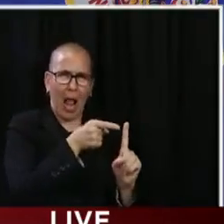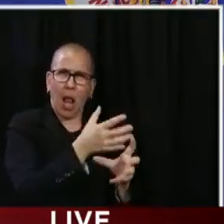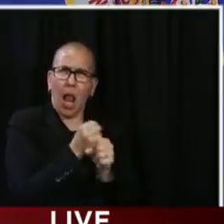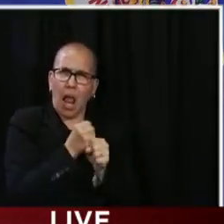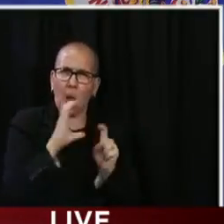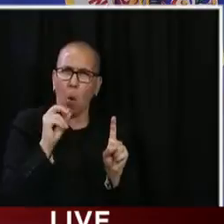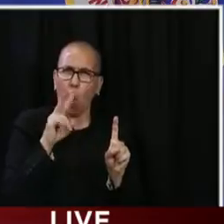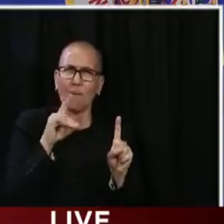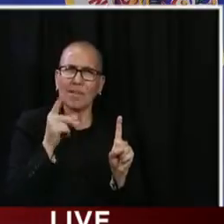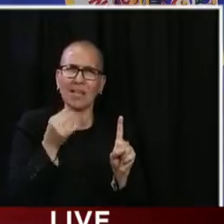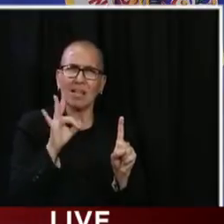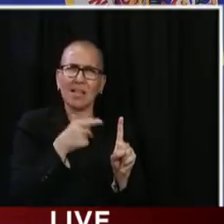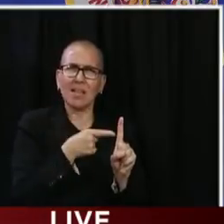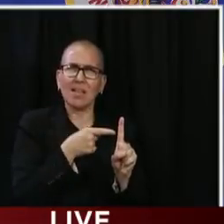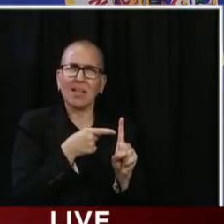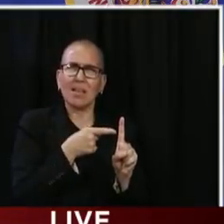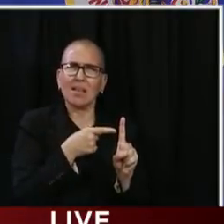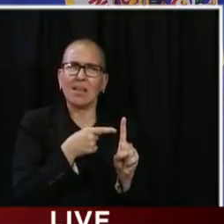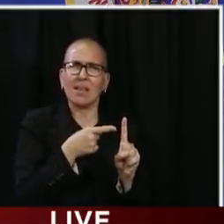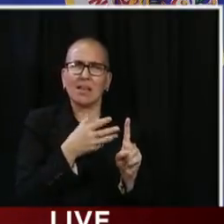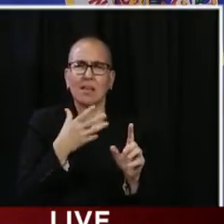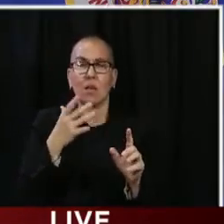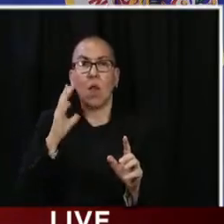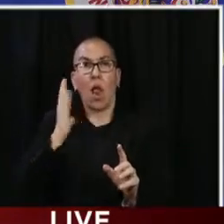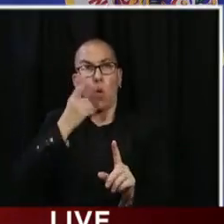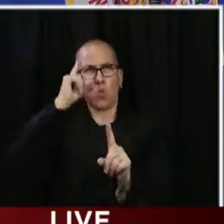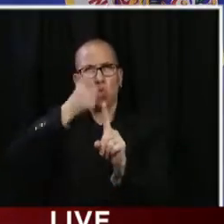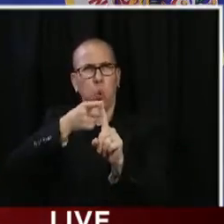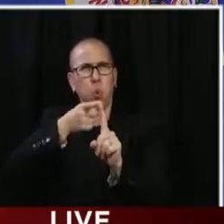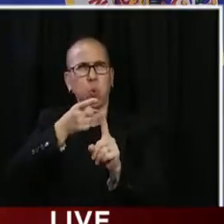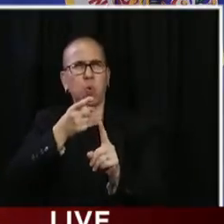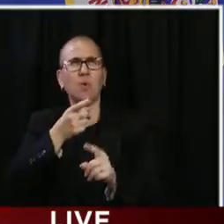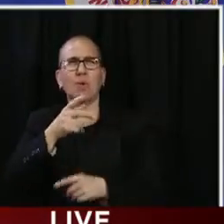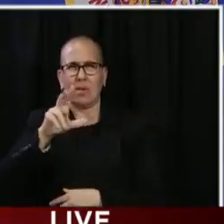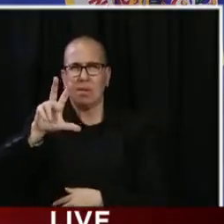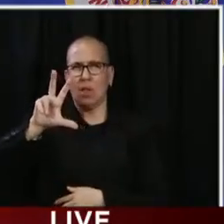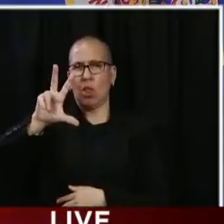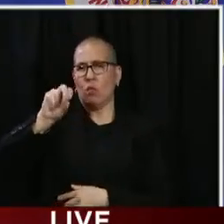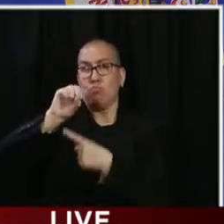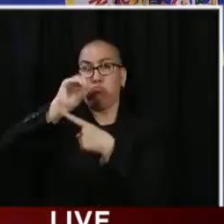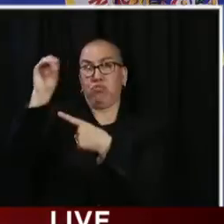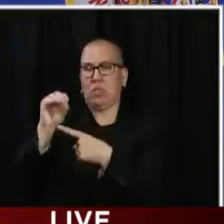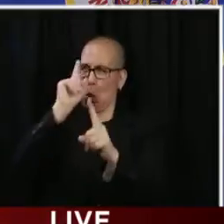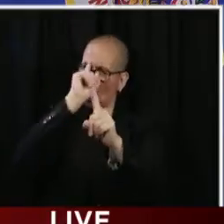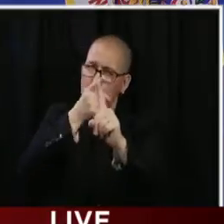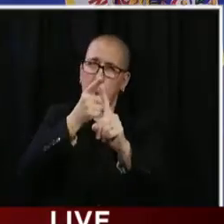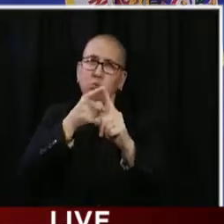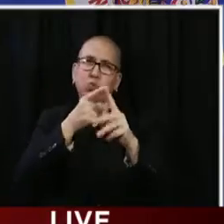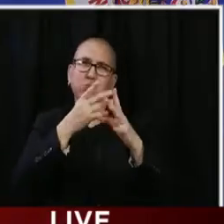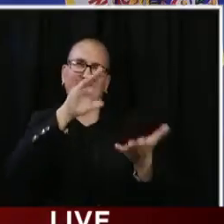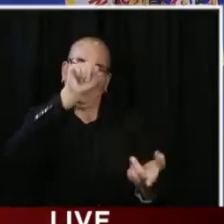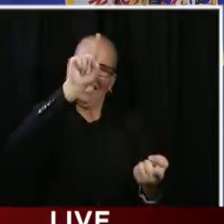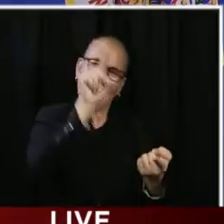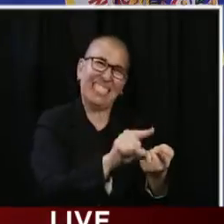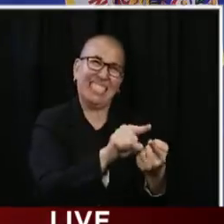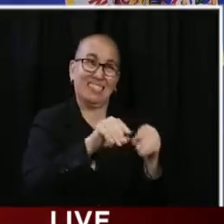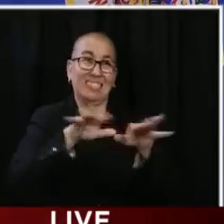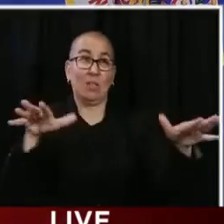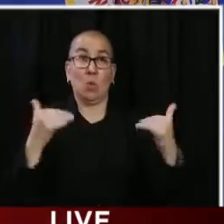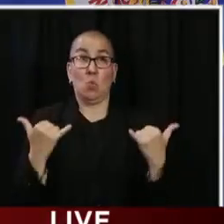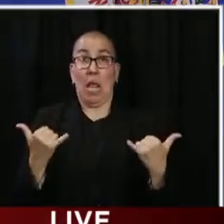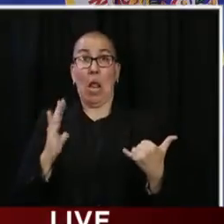over 30%, and that's we're hovering right about there. So another indicator that we are not to the point of saying